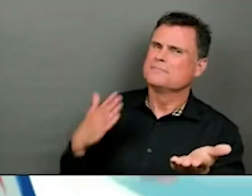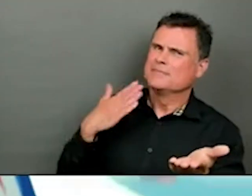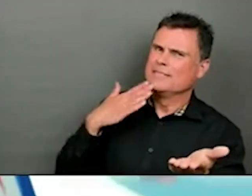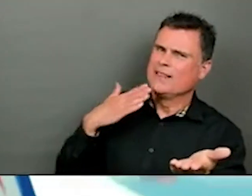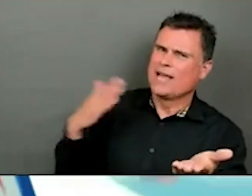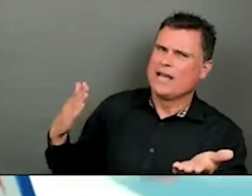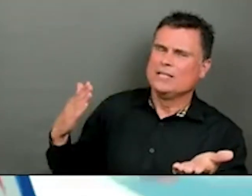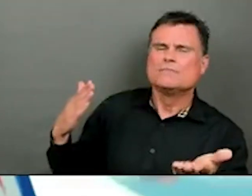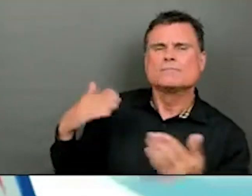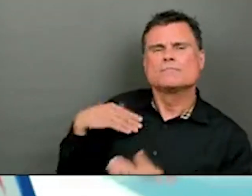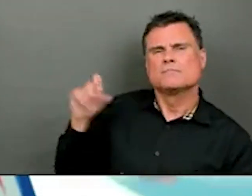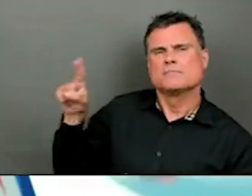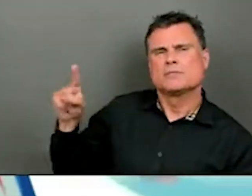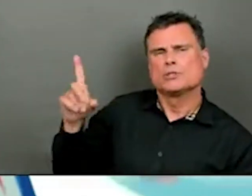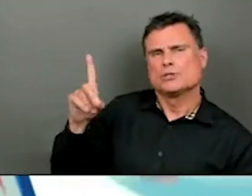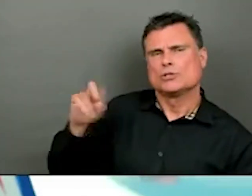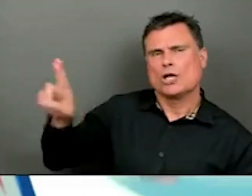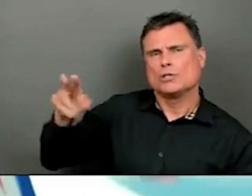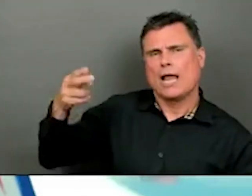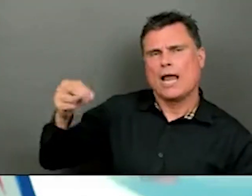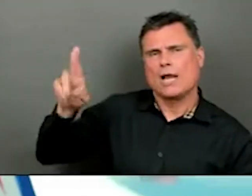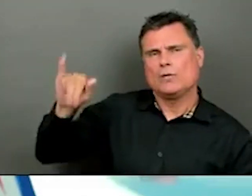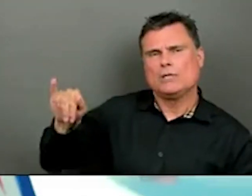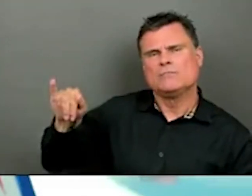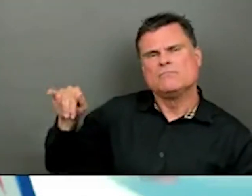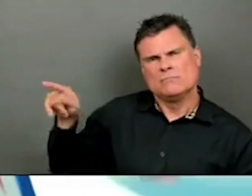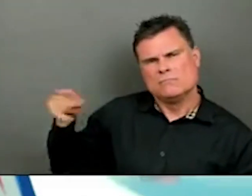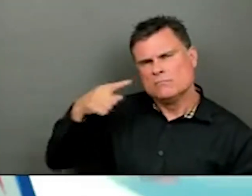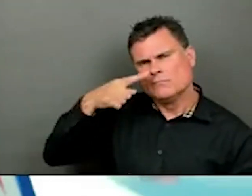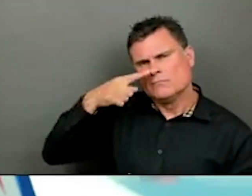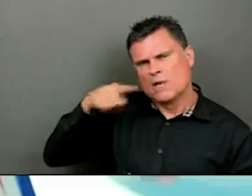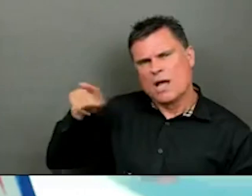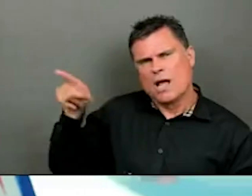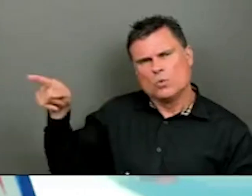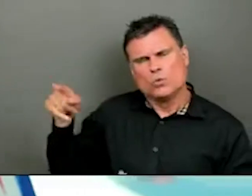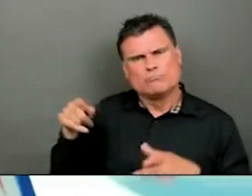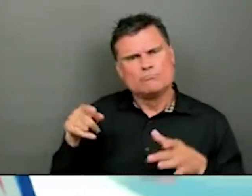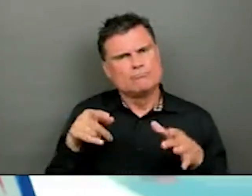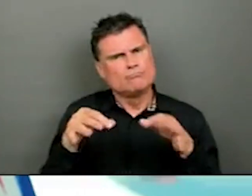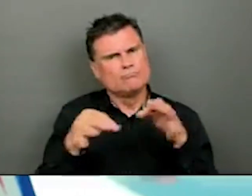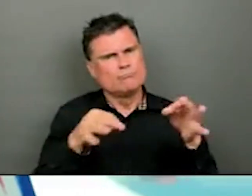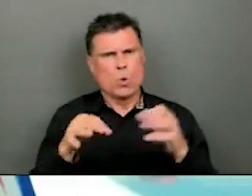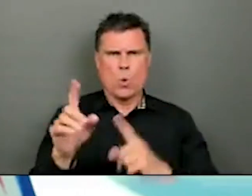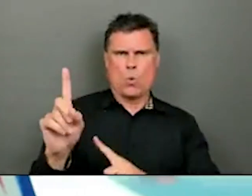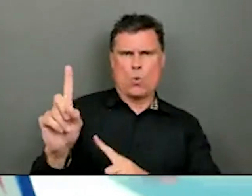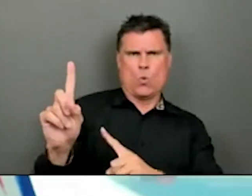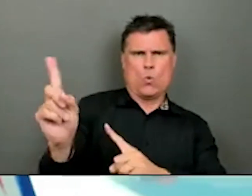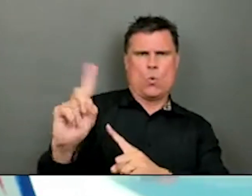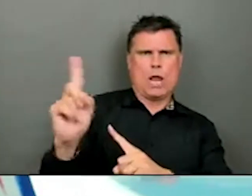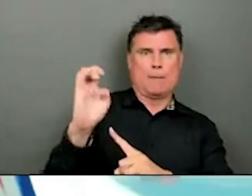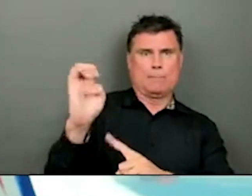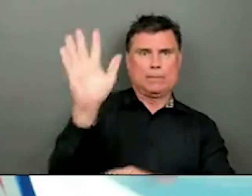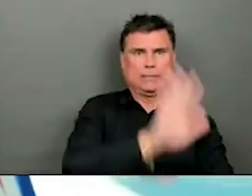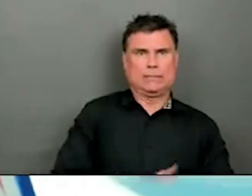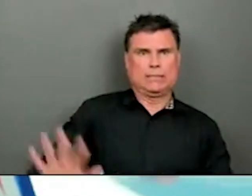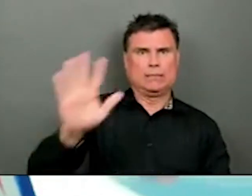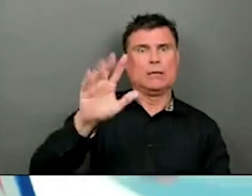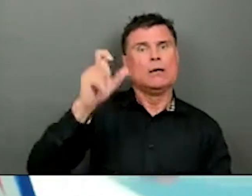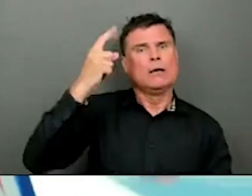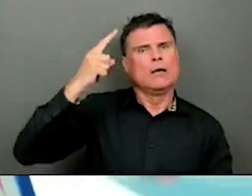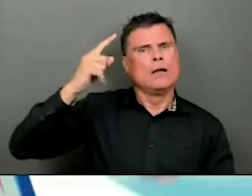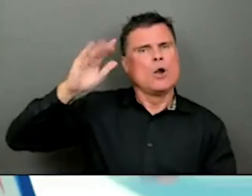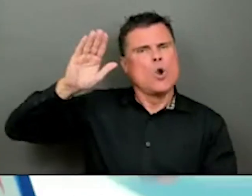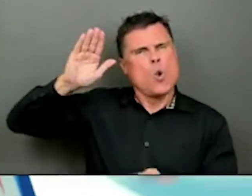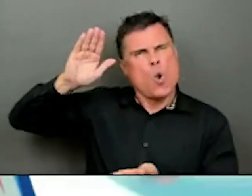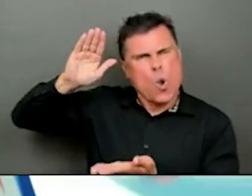Dr. Henry, can you talk about the areas of the province that have seen the lowest vaccination rates and, the reasons why,